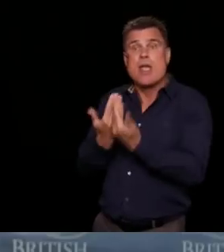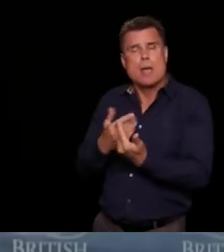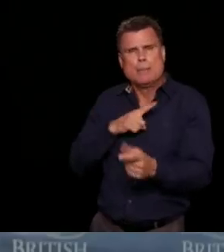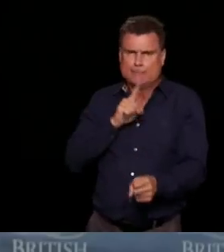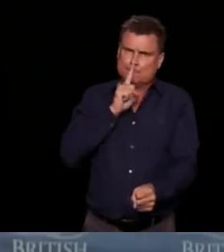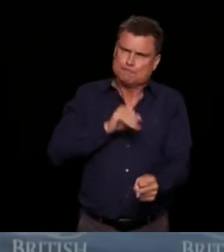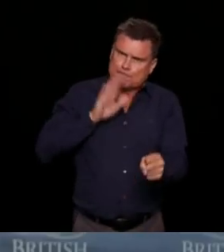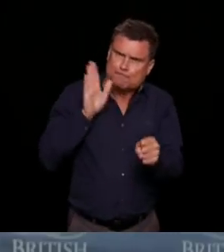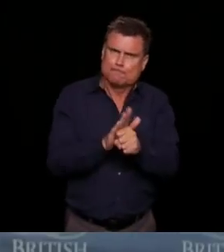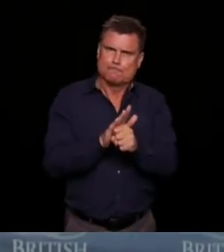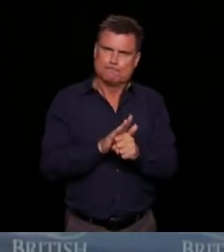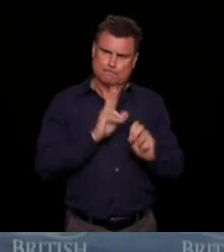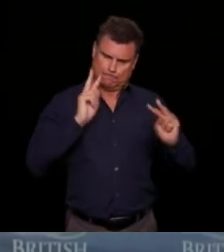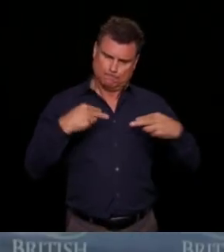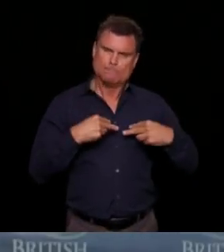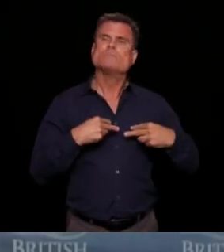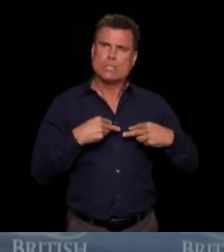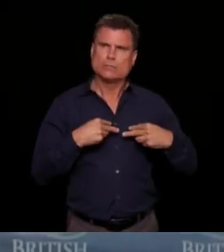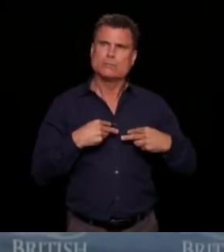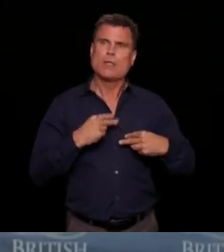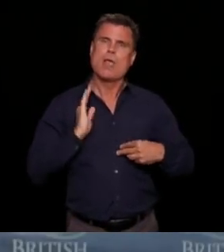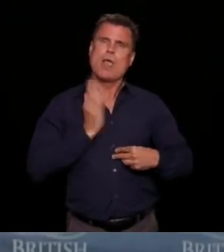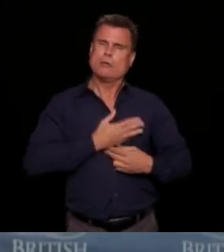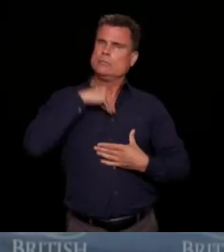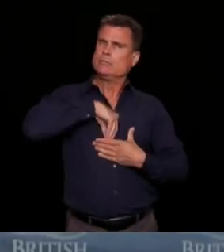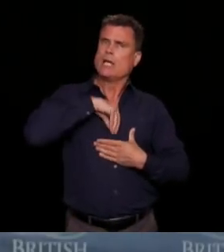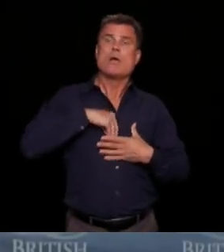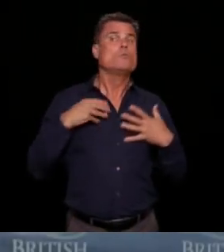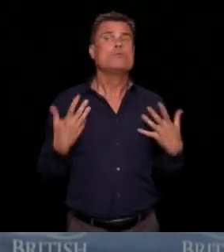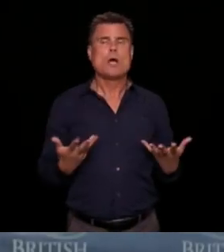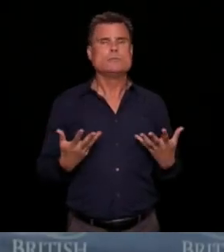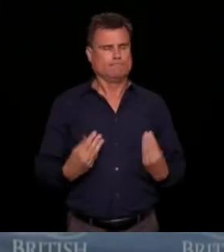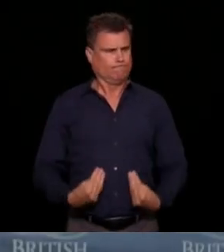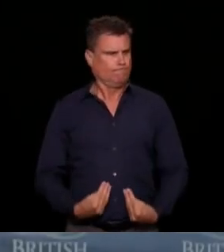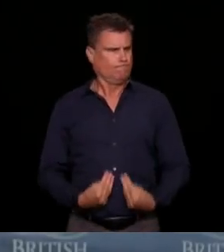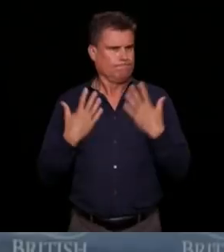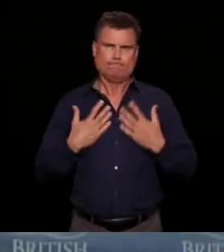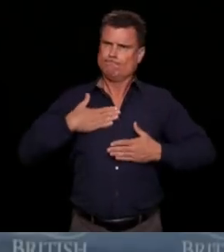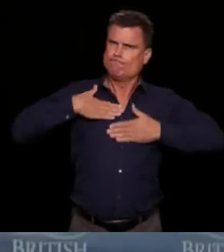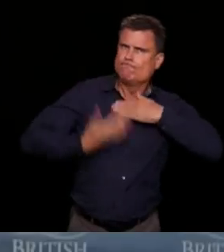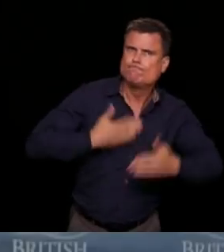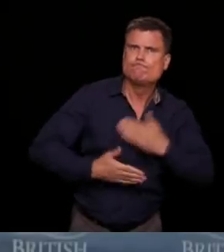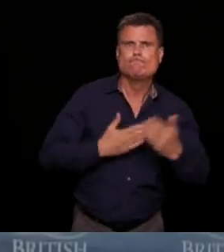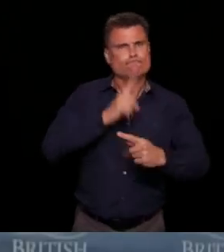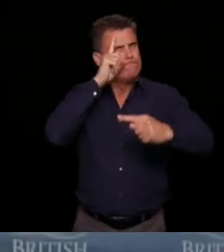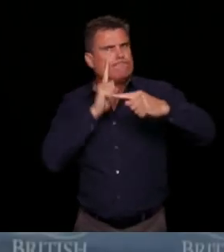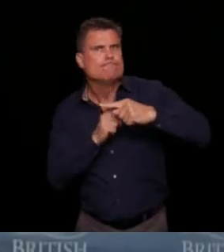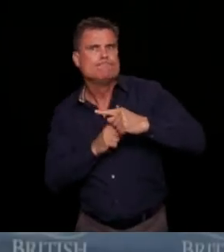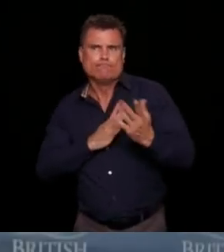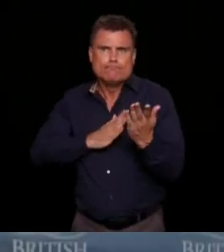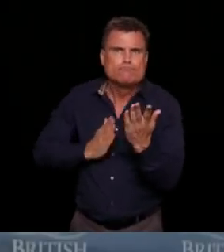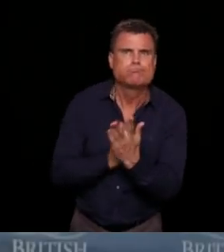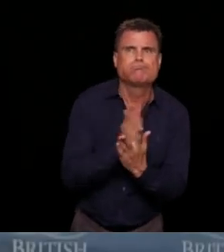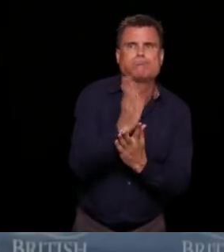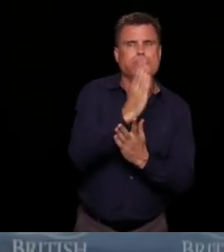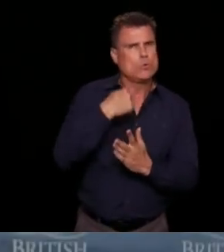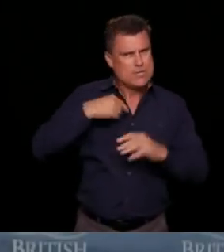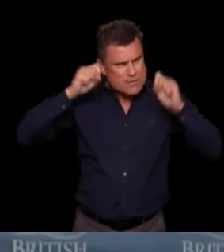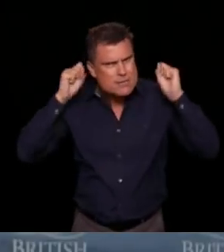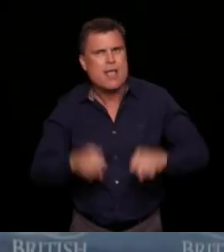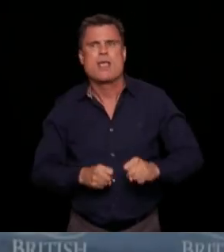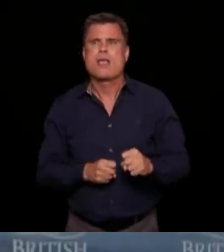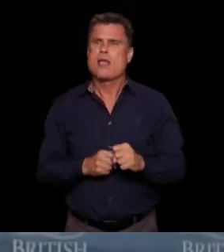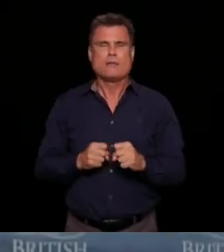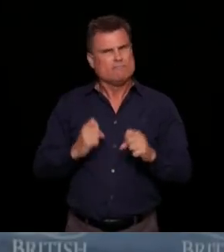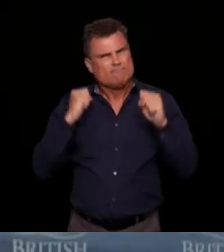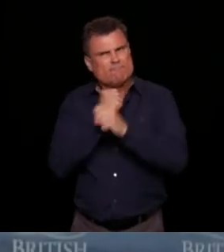we're renewing our spirit, to make sure we're restoring our energy, to make sure we're up to the fight. We take a long